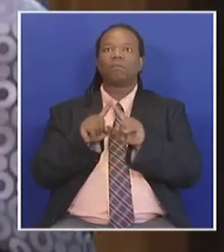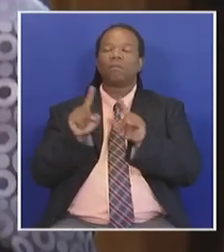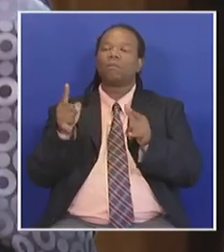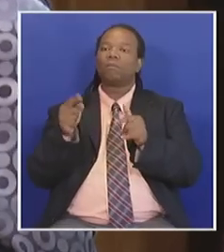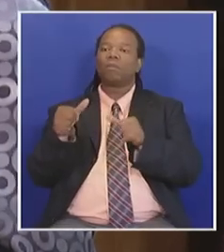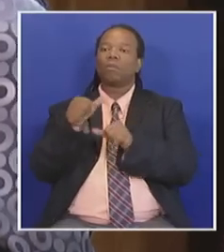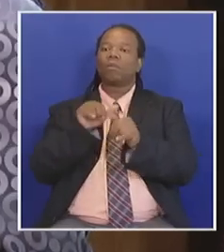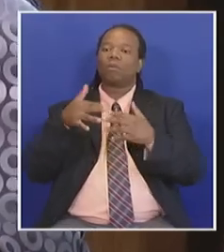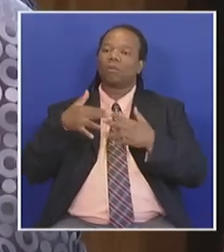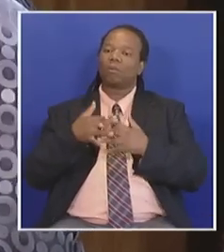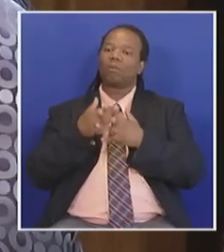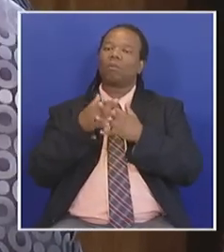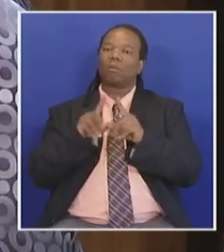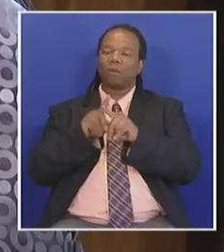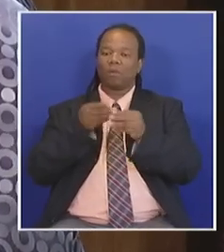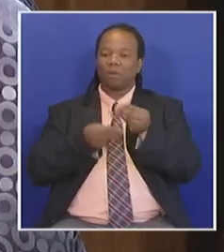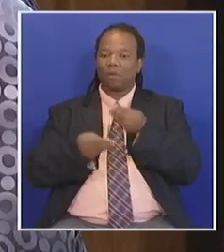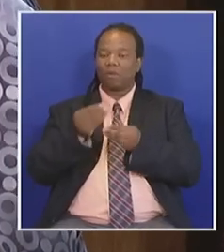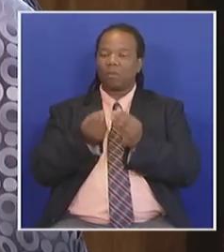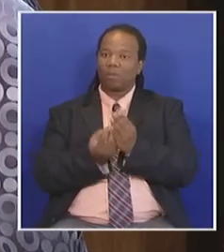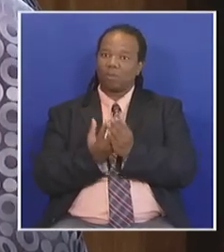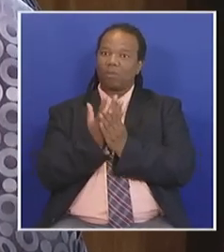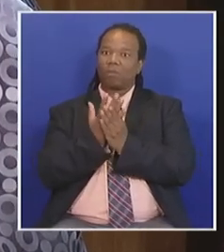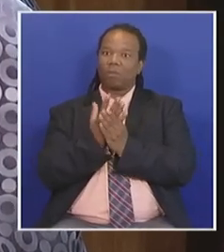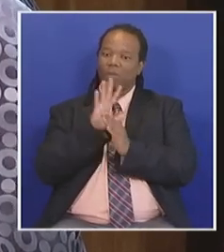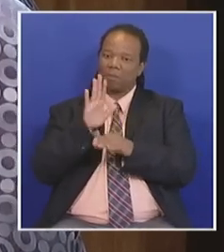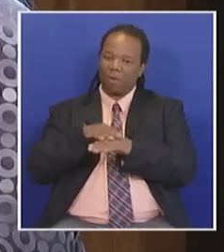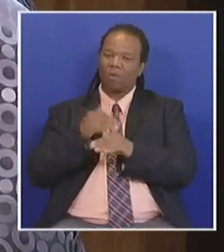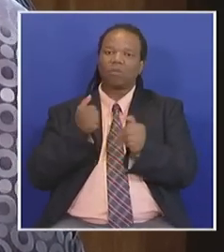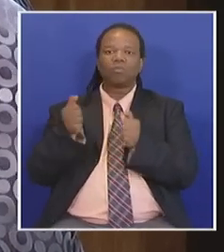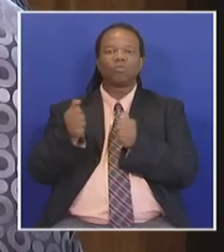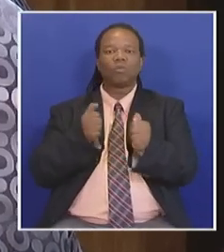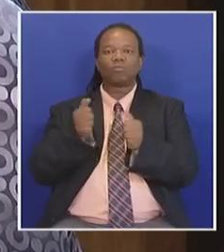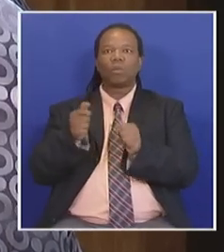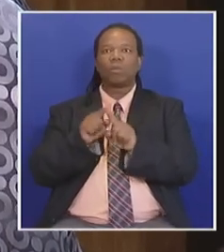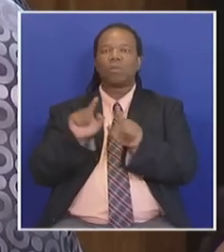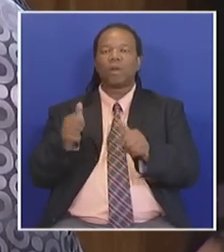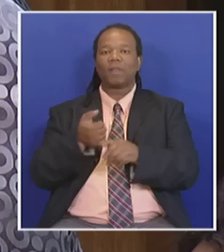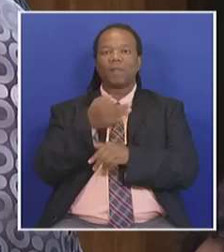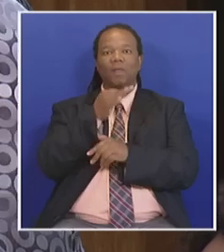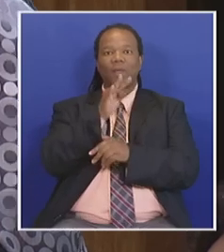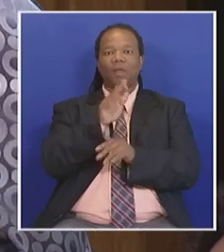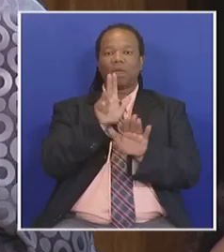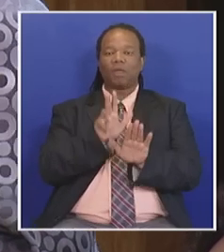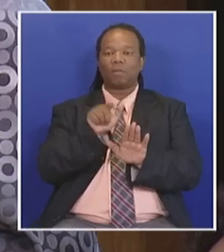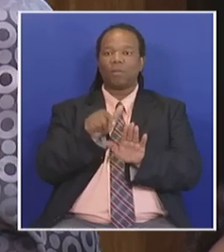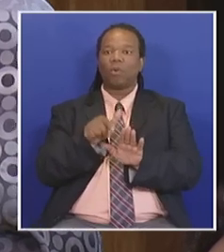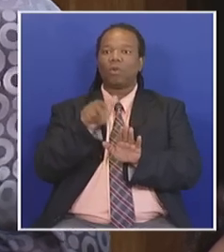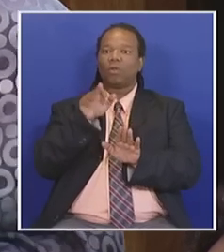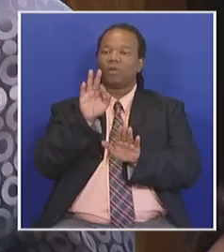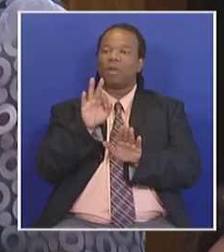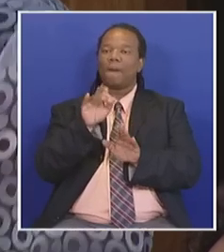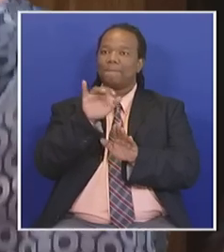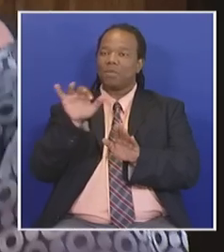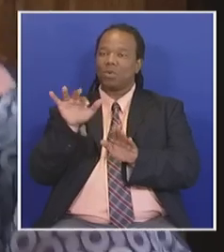growing an economy that creates jobs, with an emphasis on the 8.3 million unemployed South Africans. I so